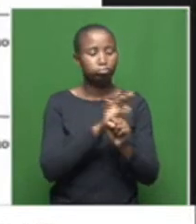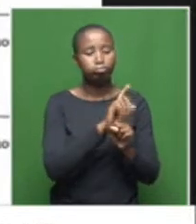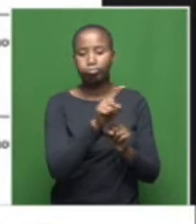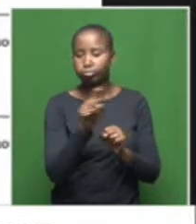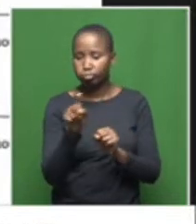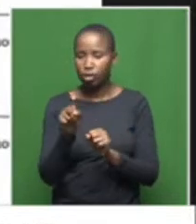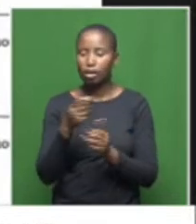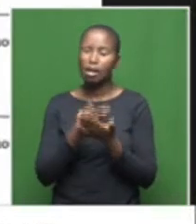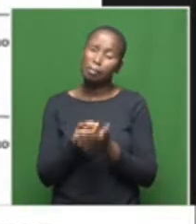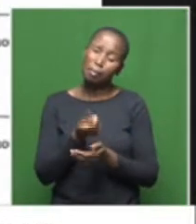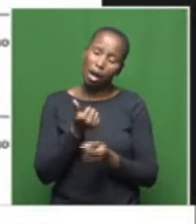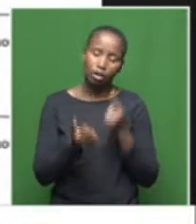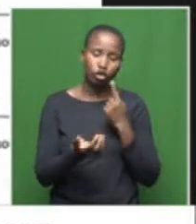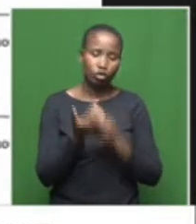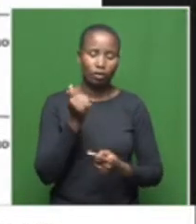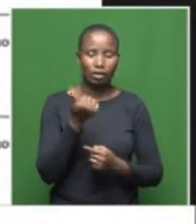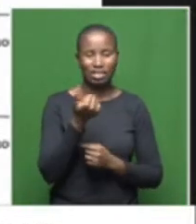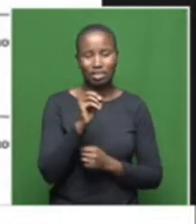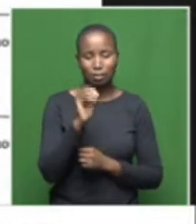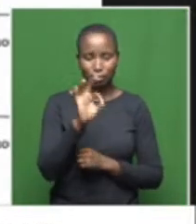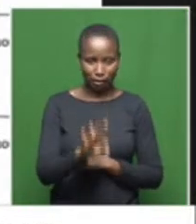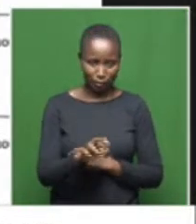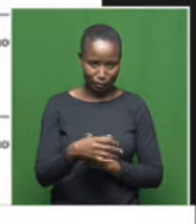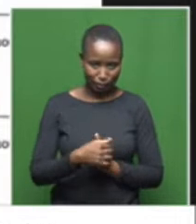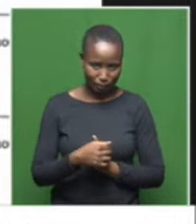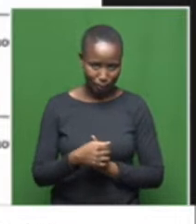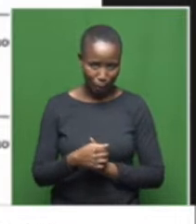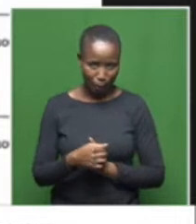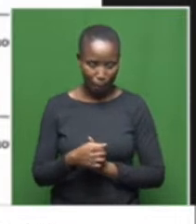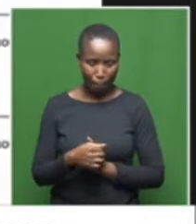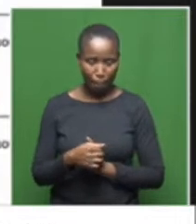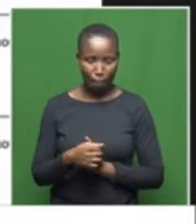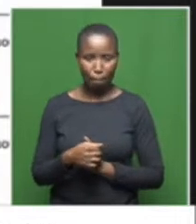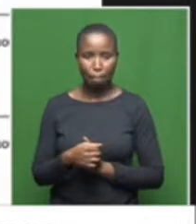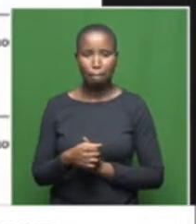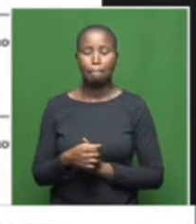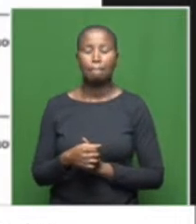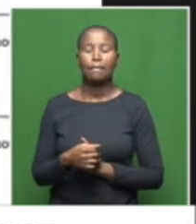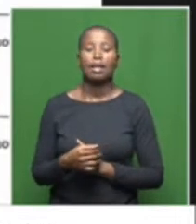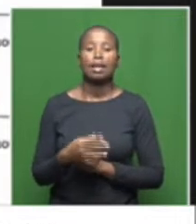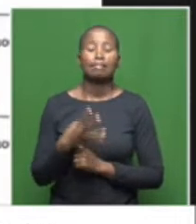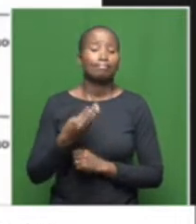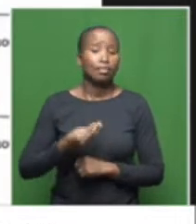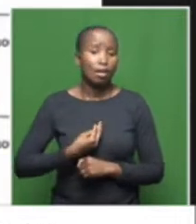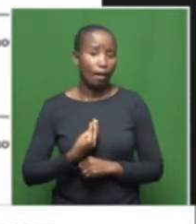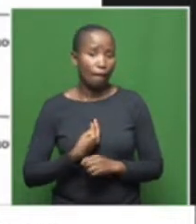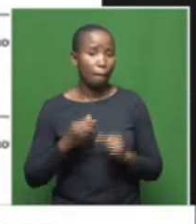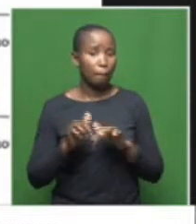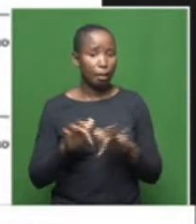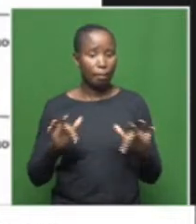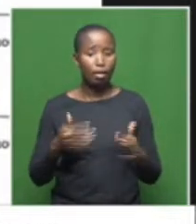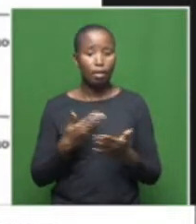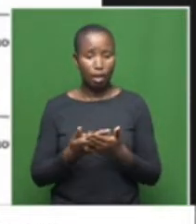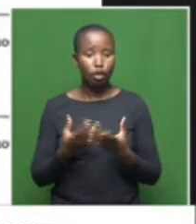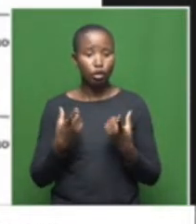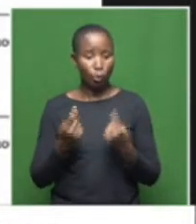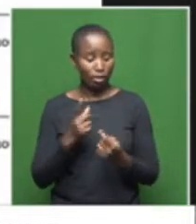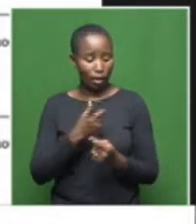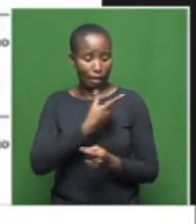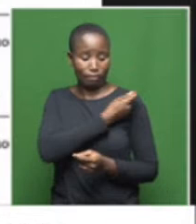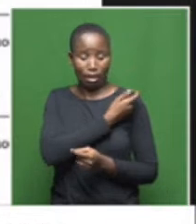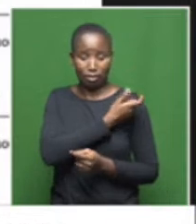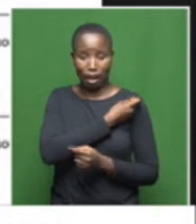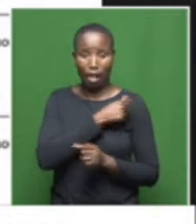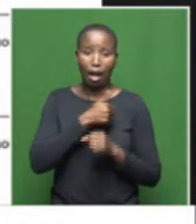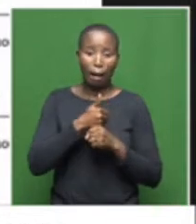to at least 60%. We hope that the initiative by young people to drive the vaccination campaign of